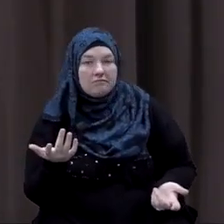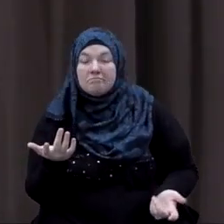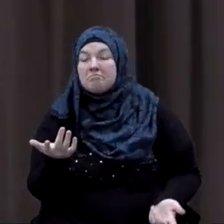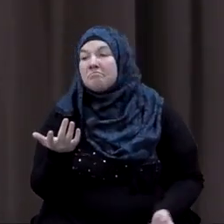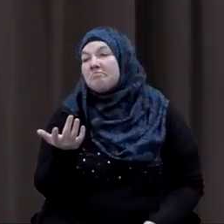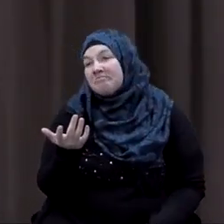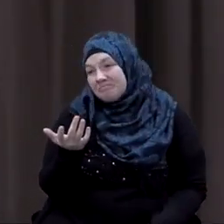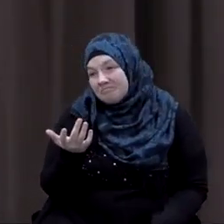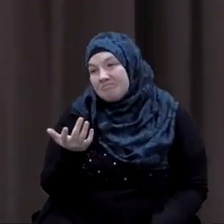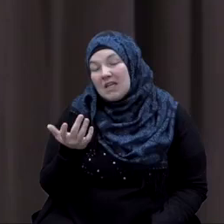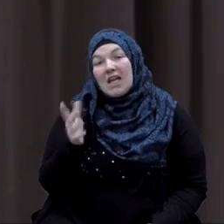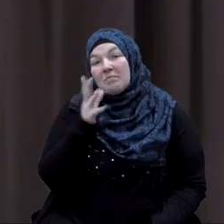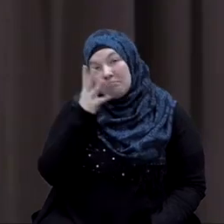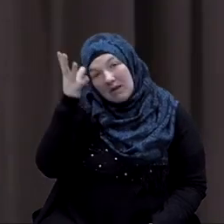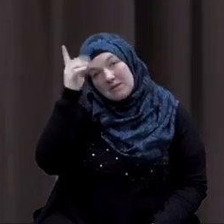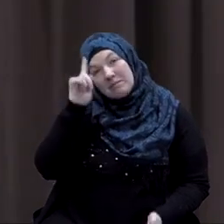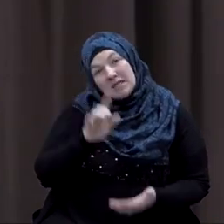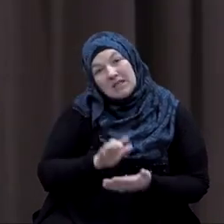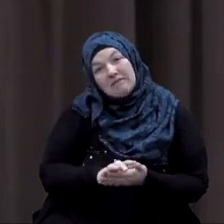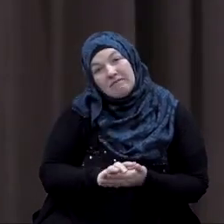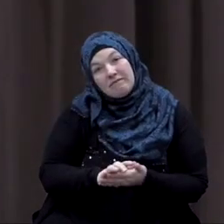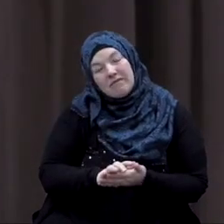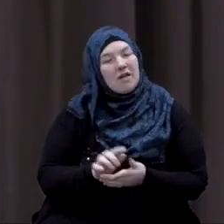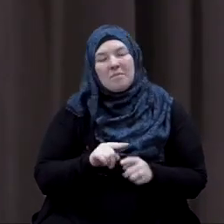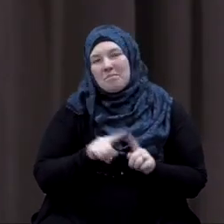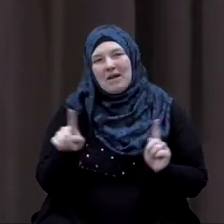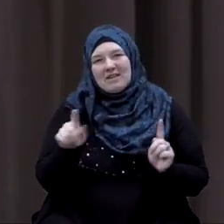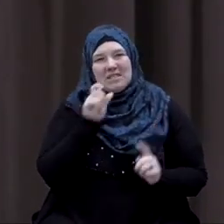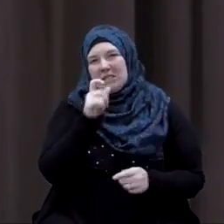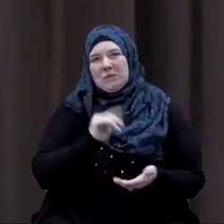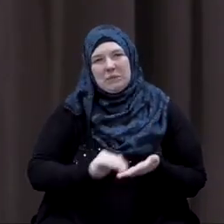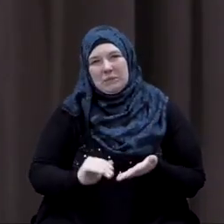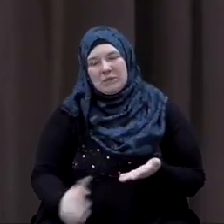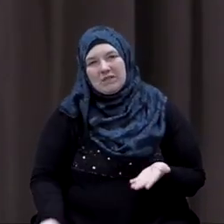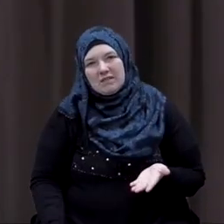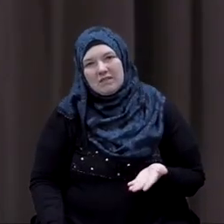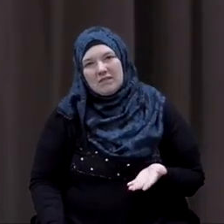us parents is a no excuse.